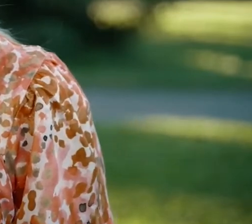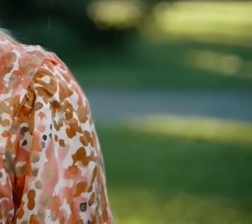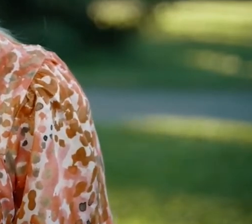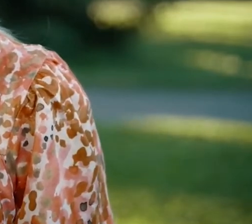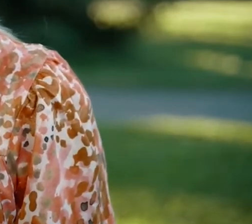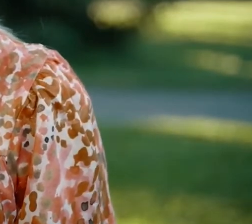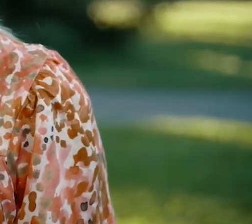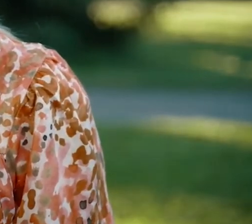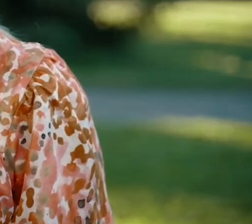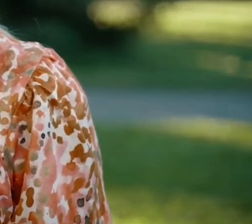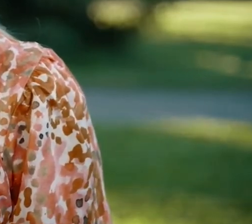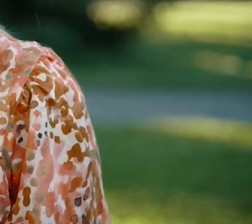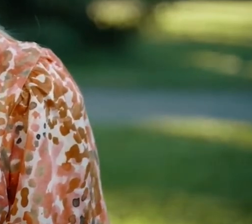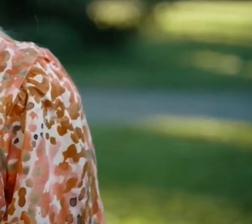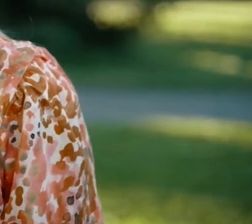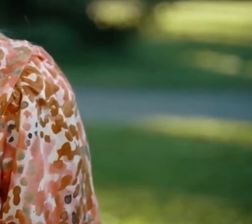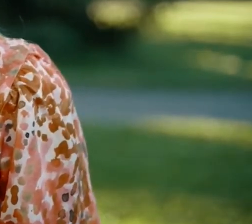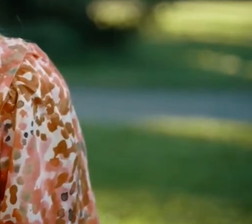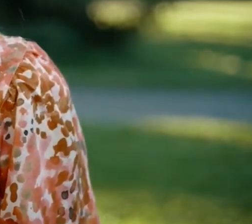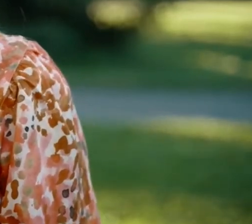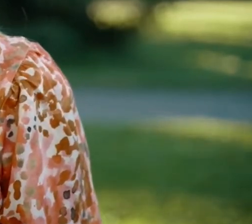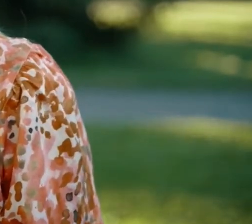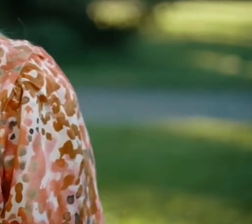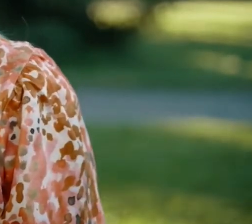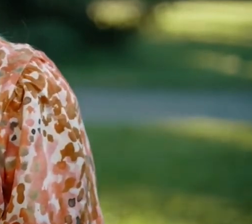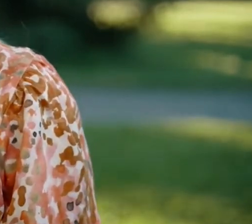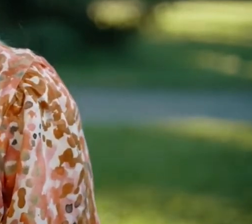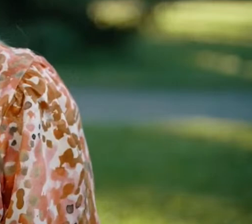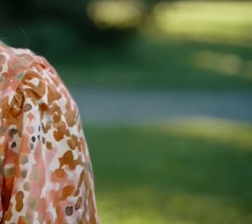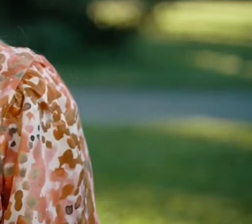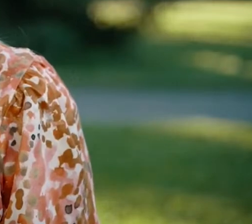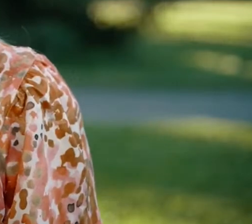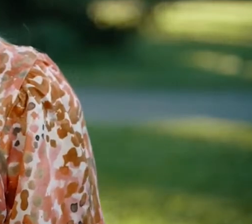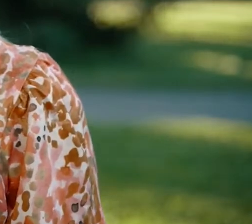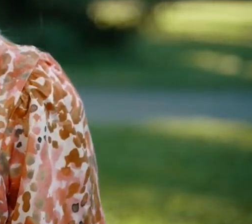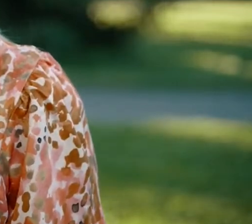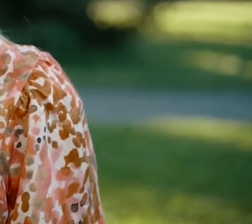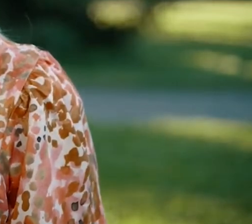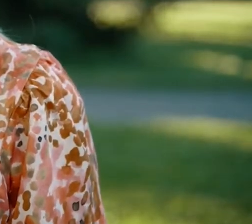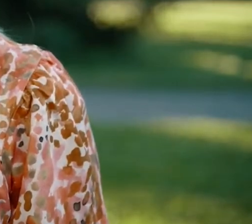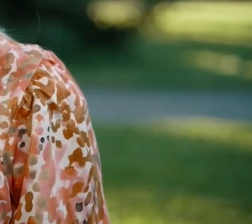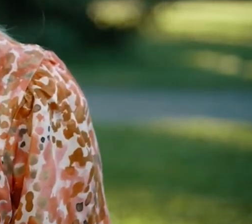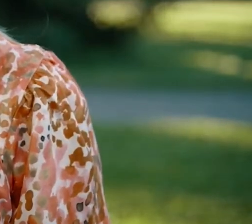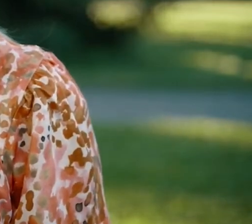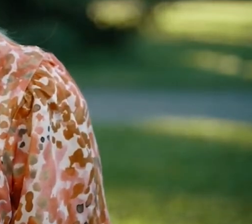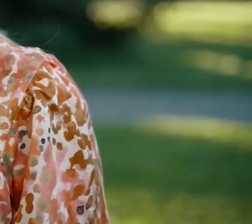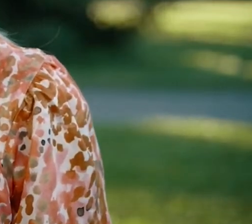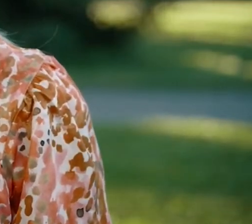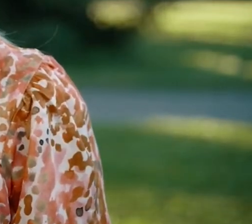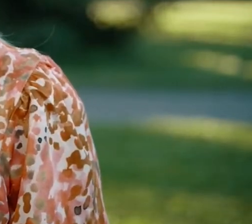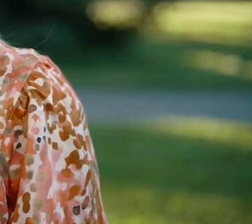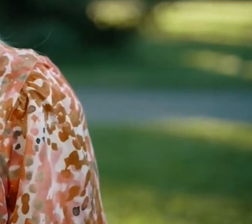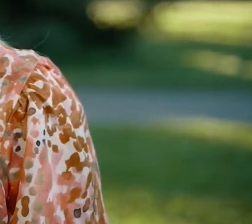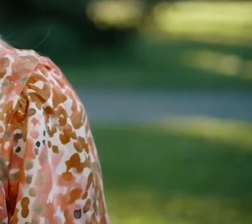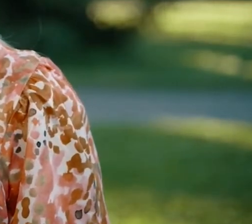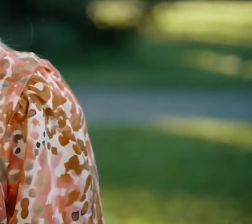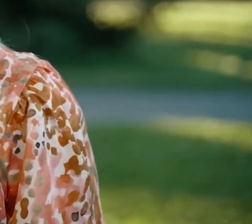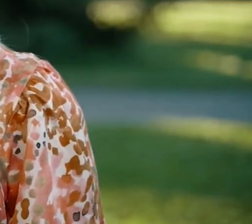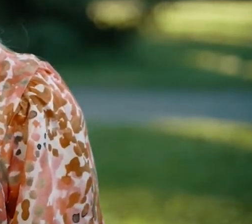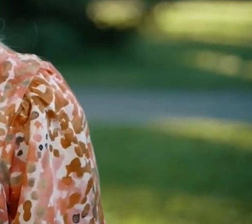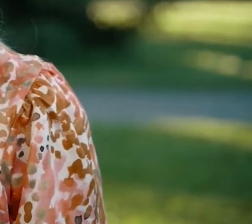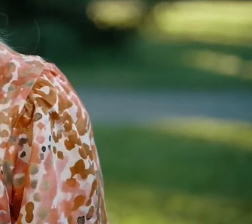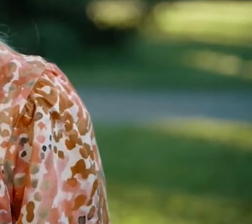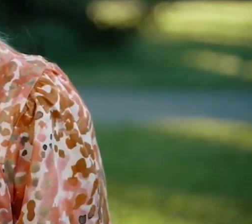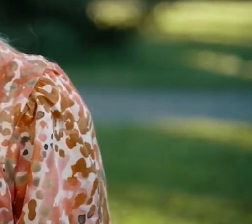least 60% by 2030 and by at least 80% by 2040 compared to